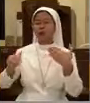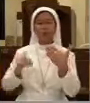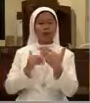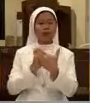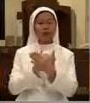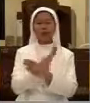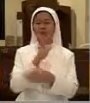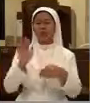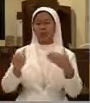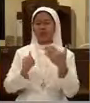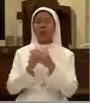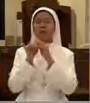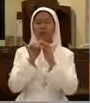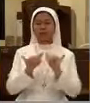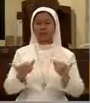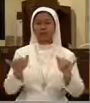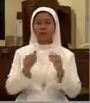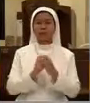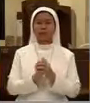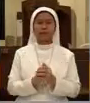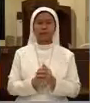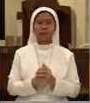everyone."